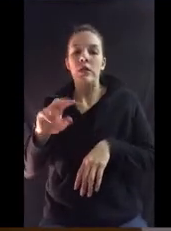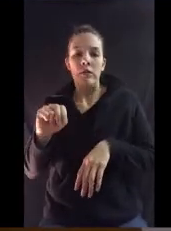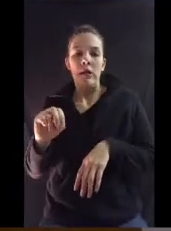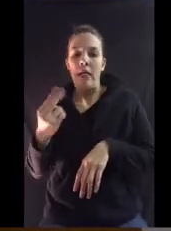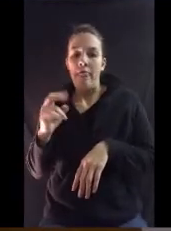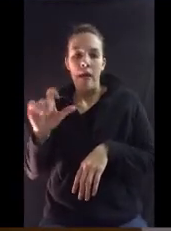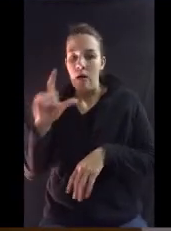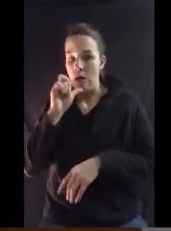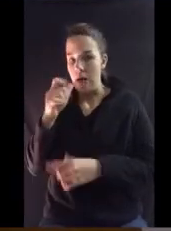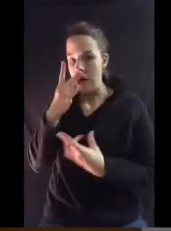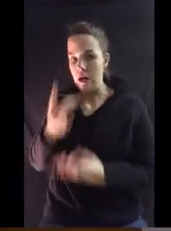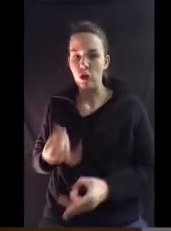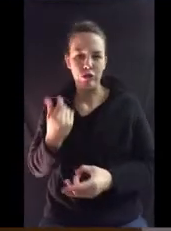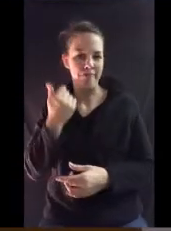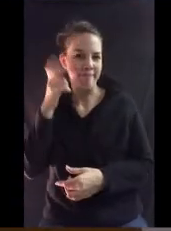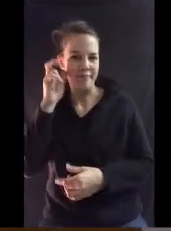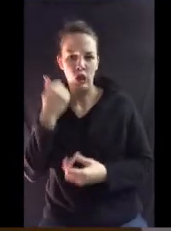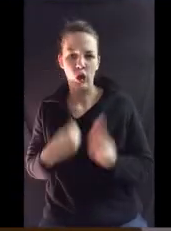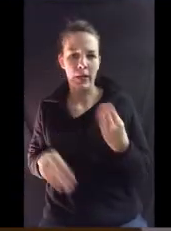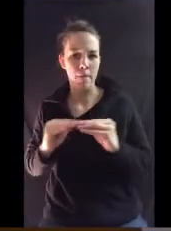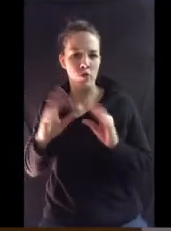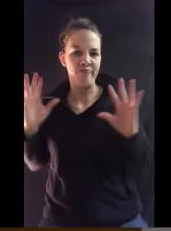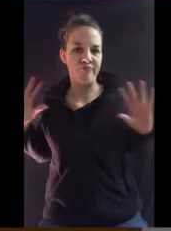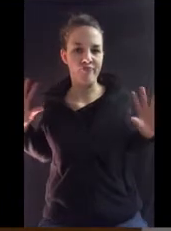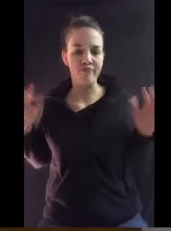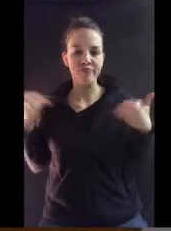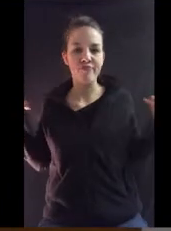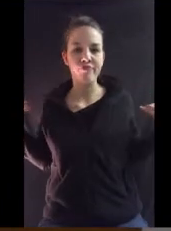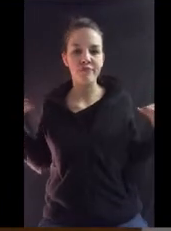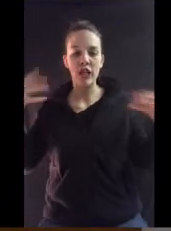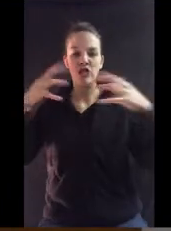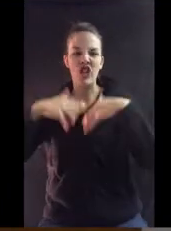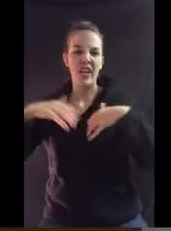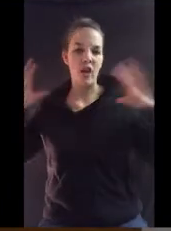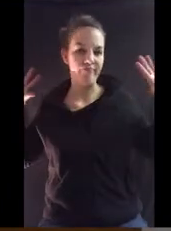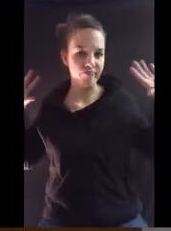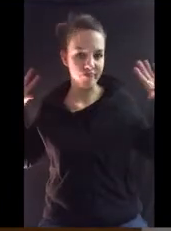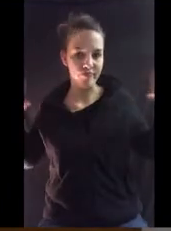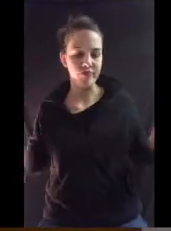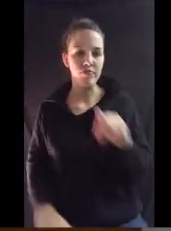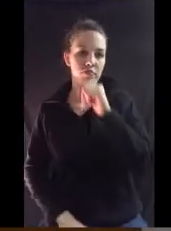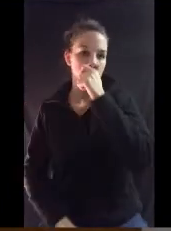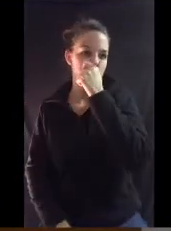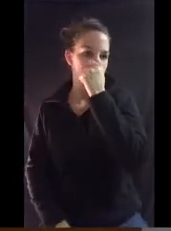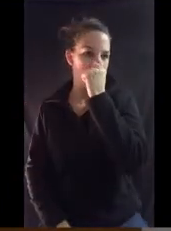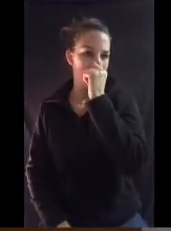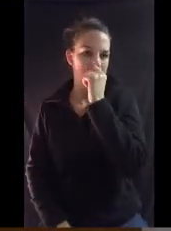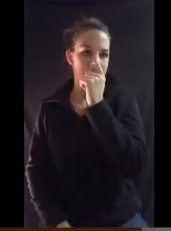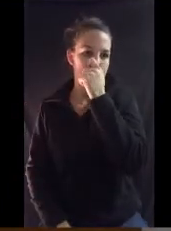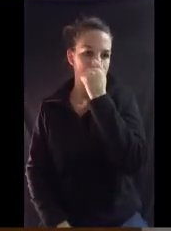Nathanael is no longer even interested in hearing anymore, tries to shut down.